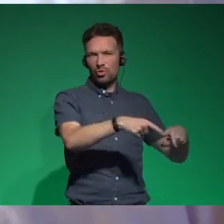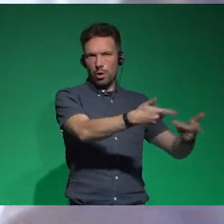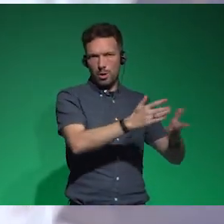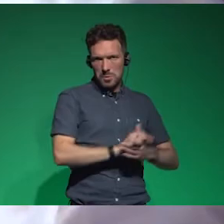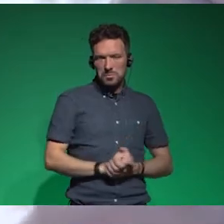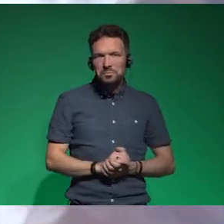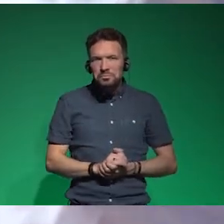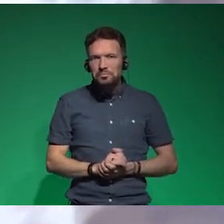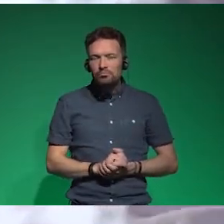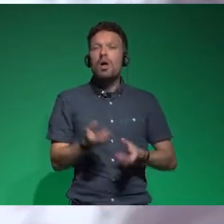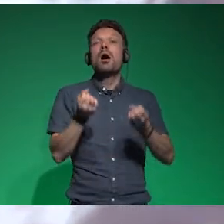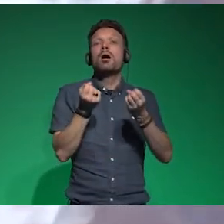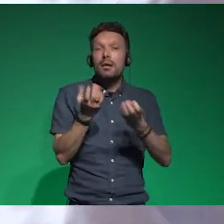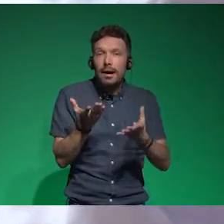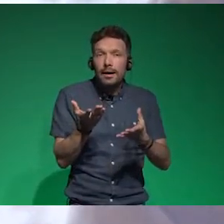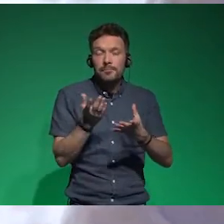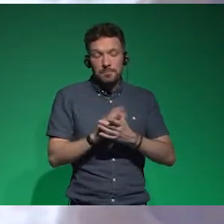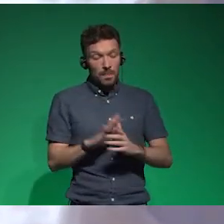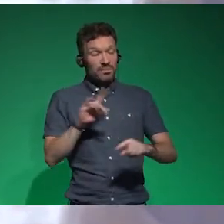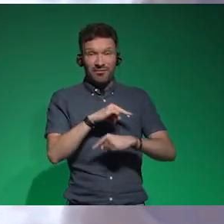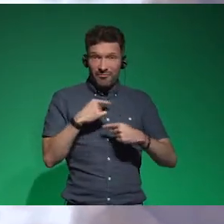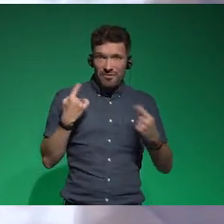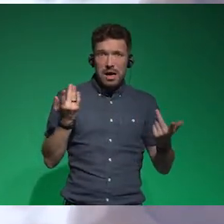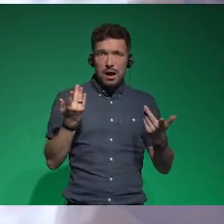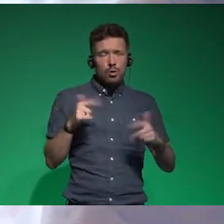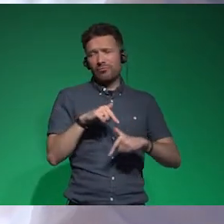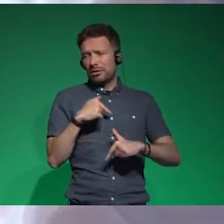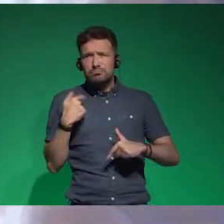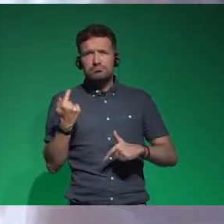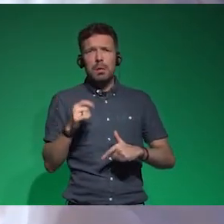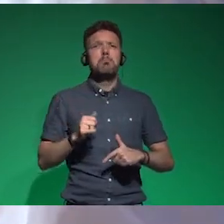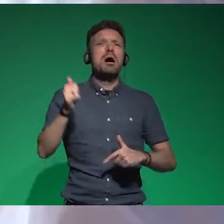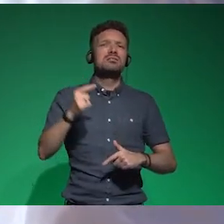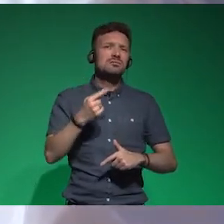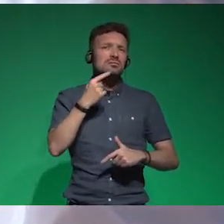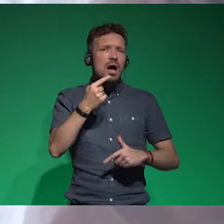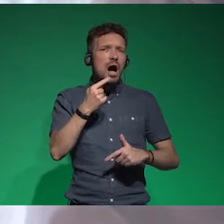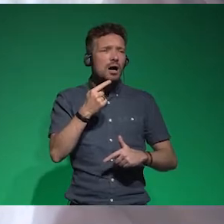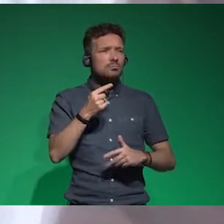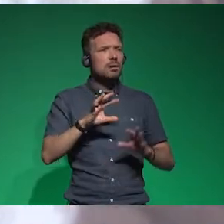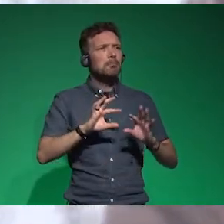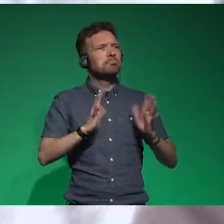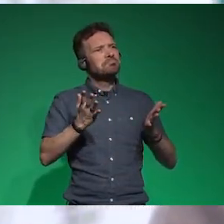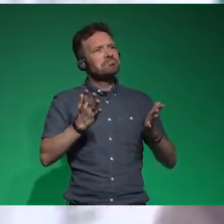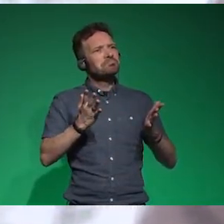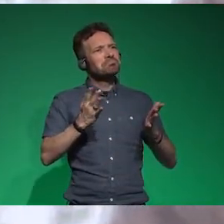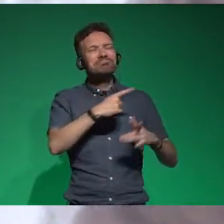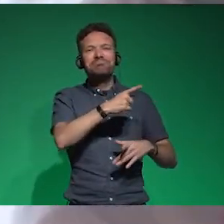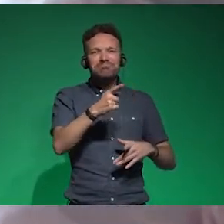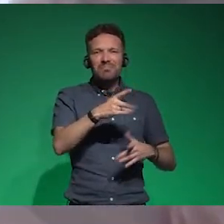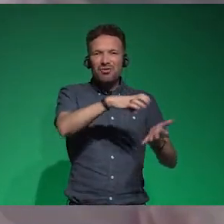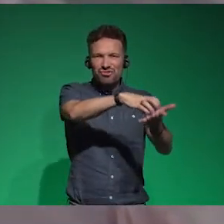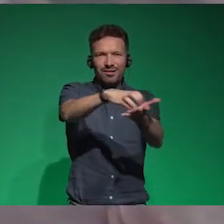basically working in the cityscape, in the urban setting. But then one day we got an offer. It's kind of